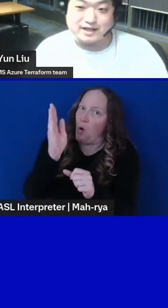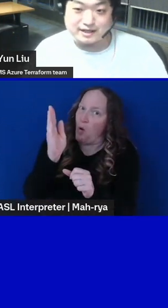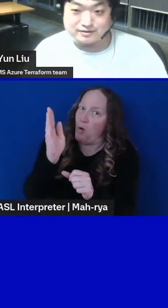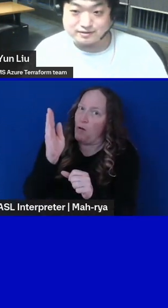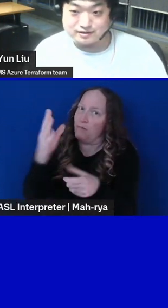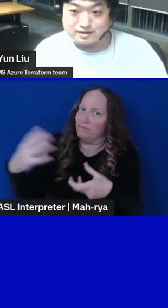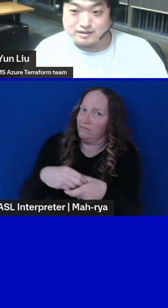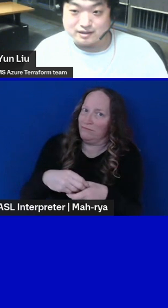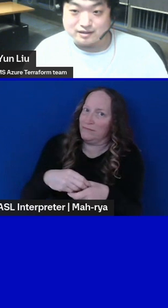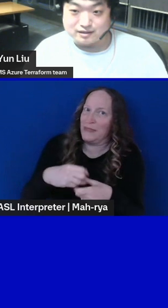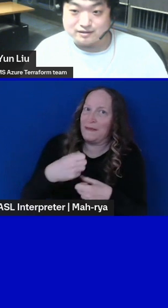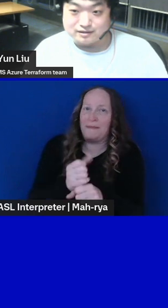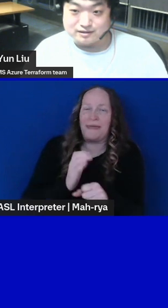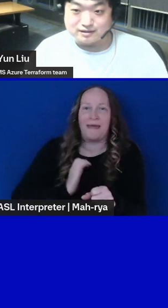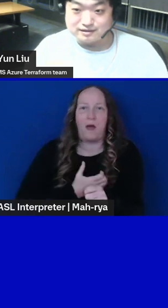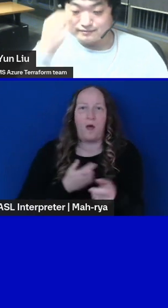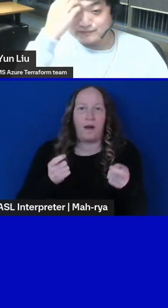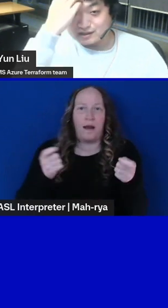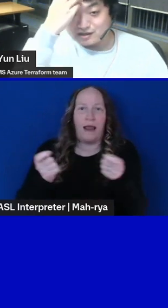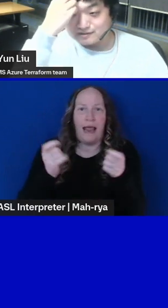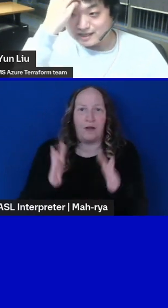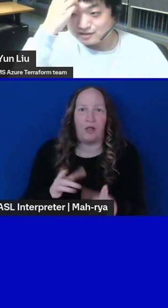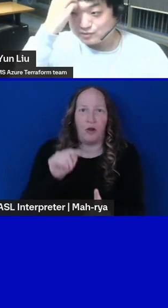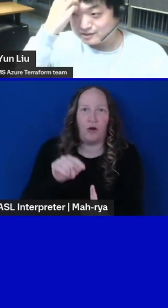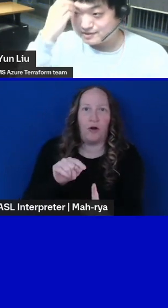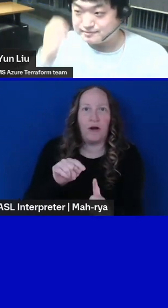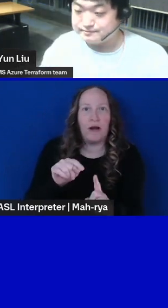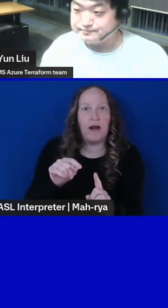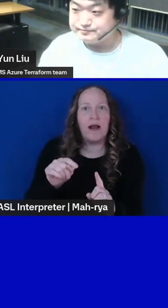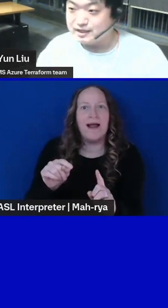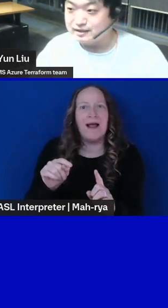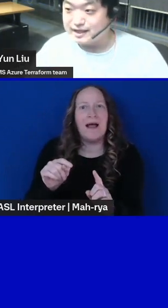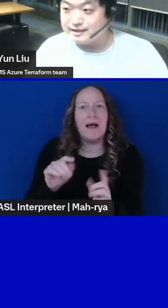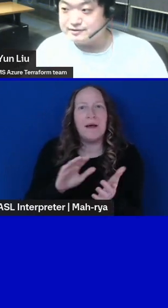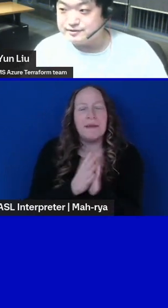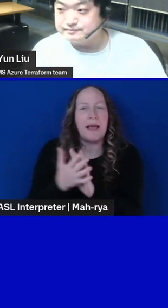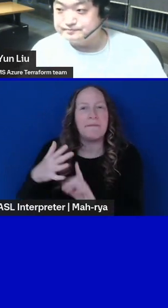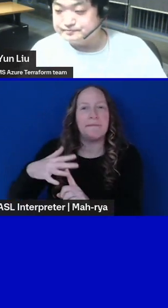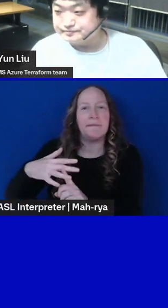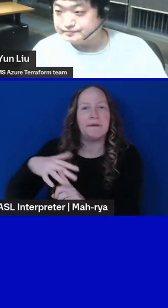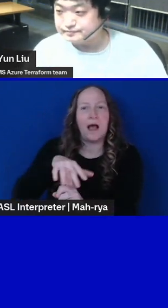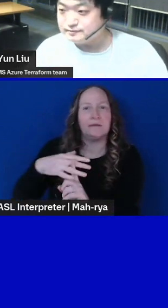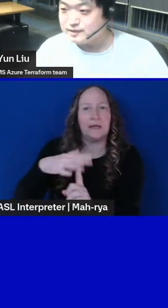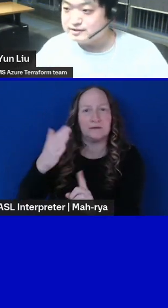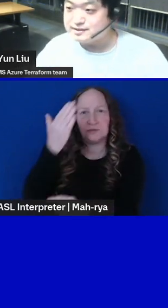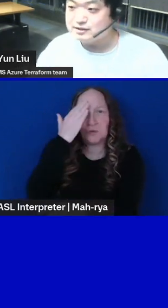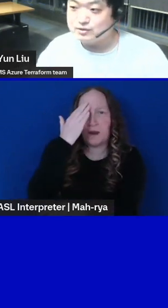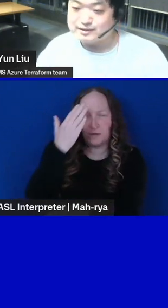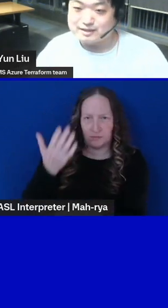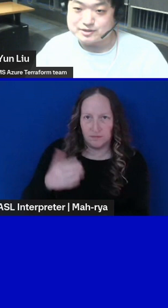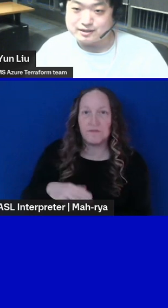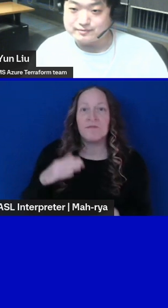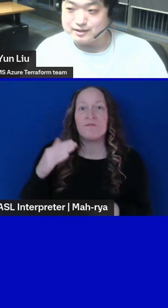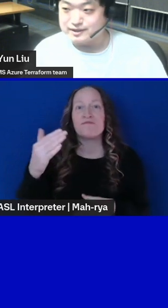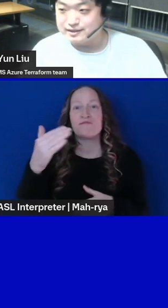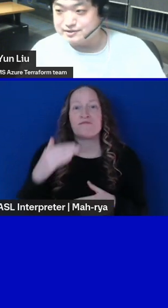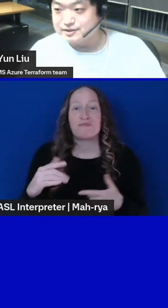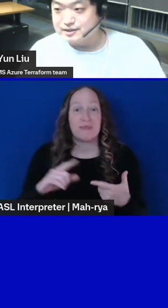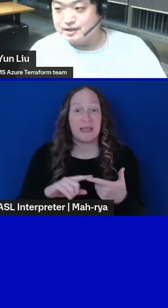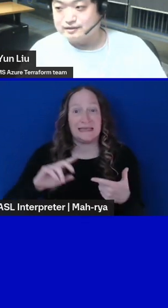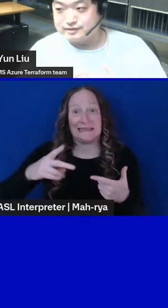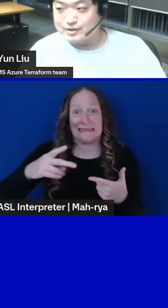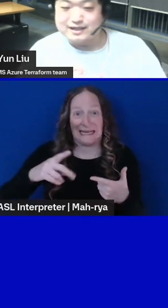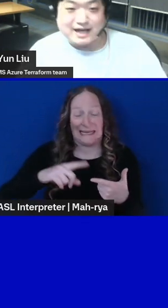our handler uh, contact awareness. And the second one I'm talking about